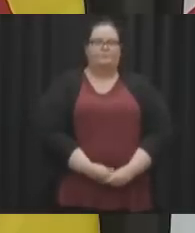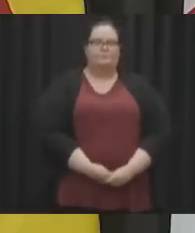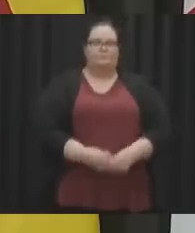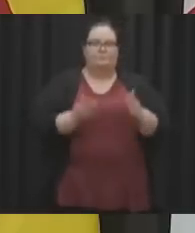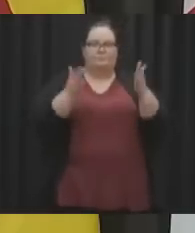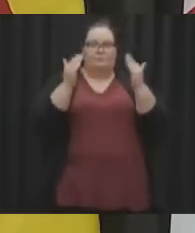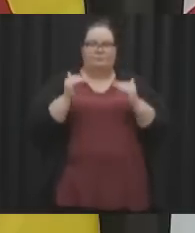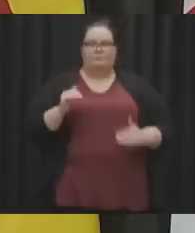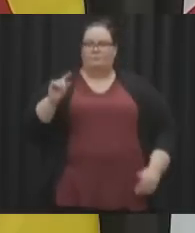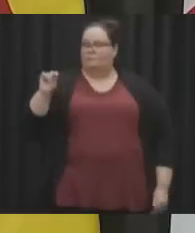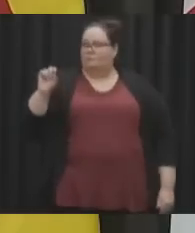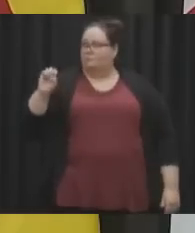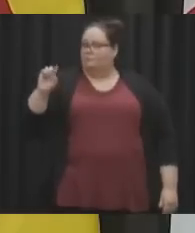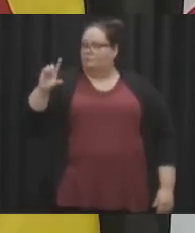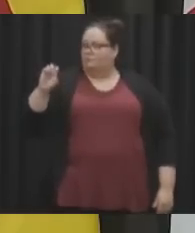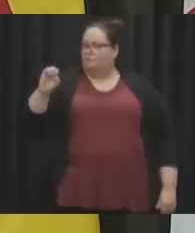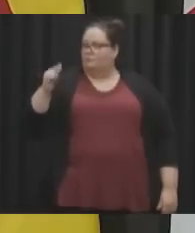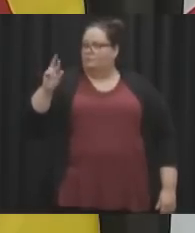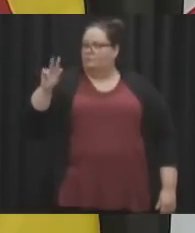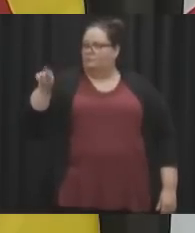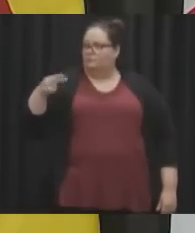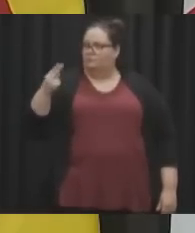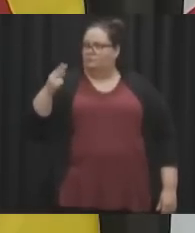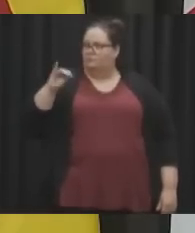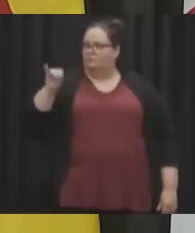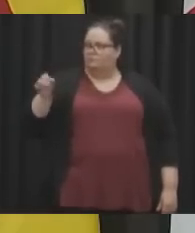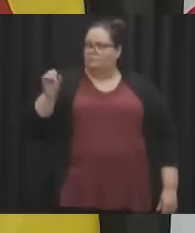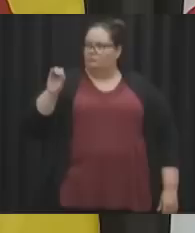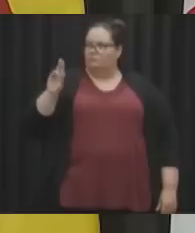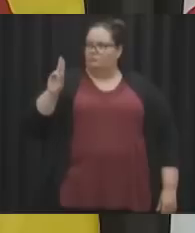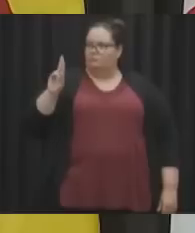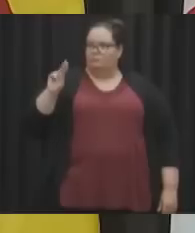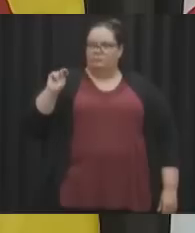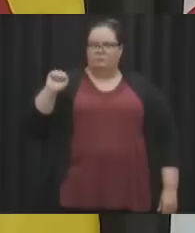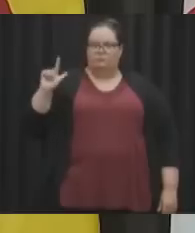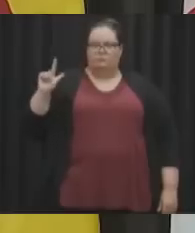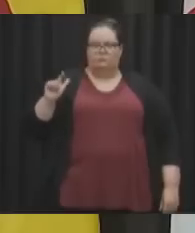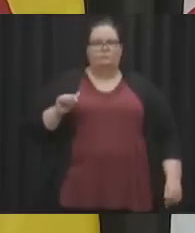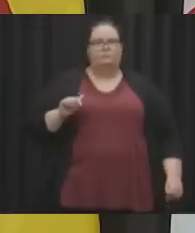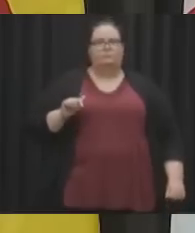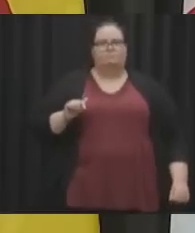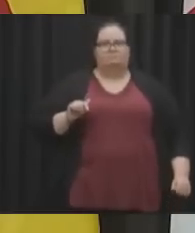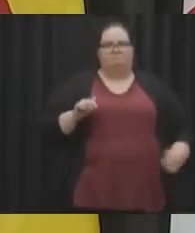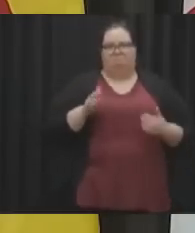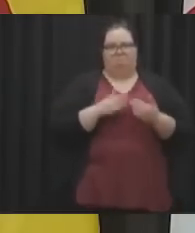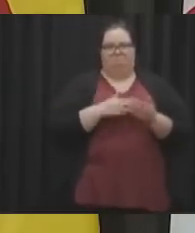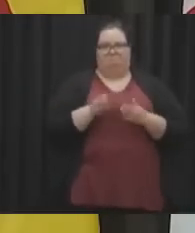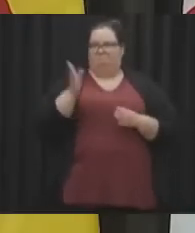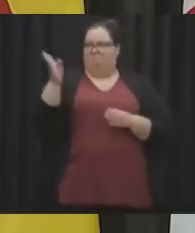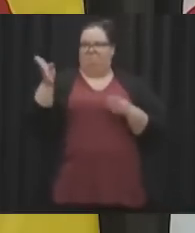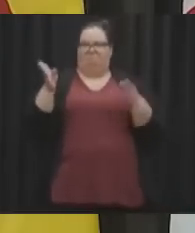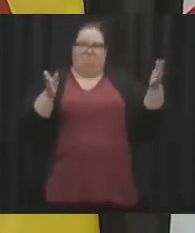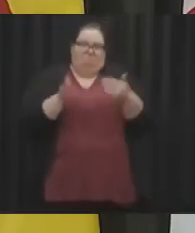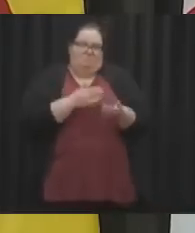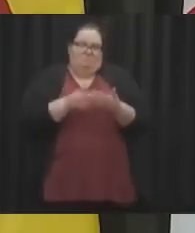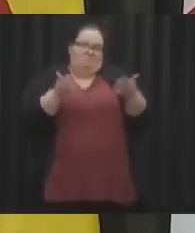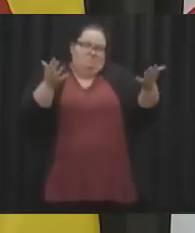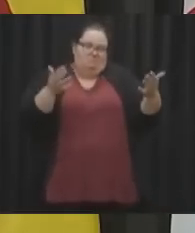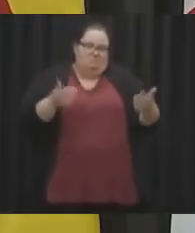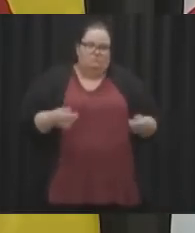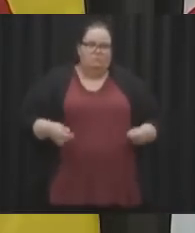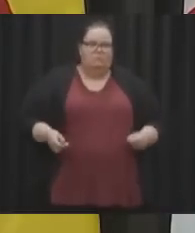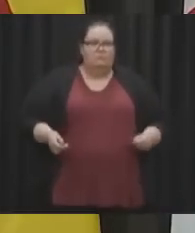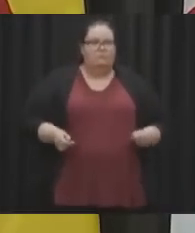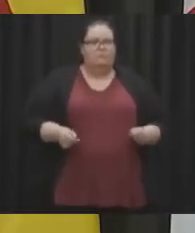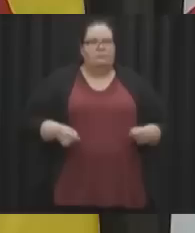does that work? Does New Brunswick have any say in that? Or can the other three provinces just kind of shut us out of the bubble? My understanding,